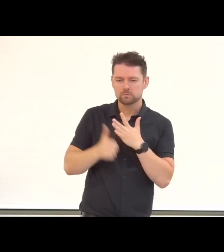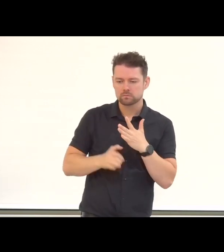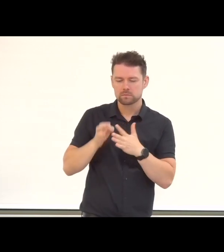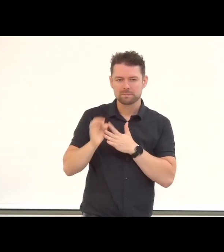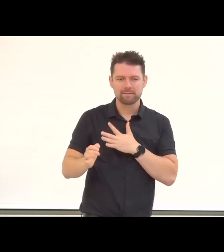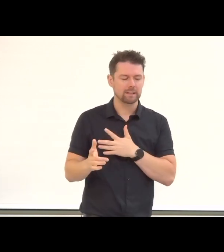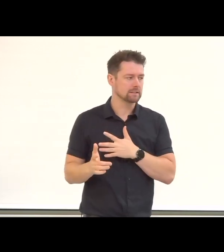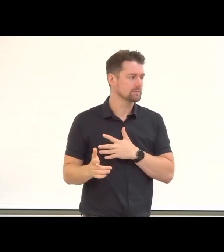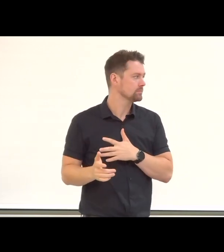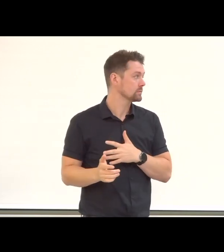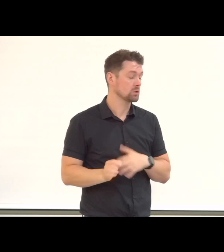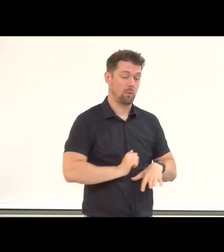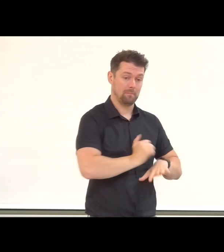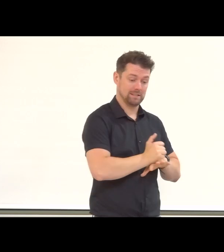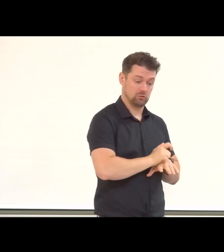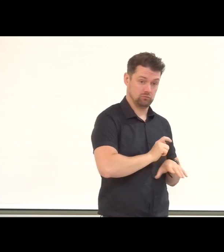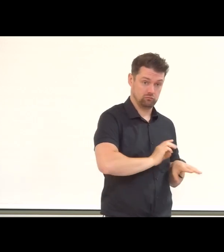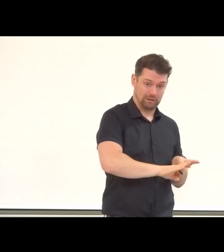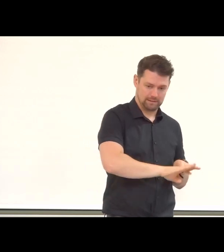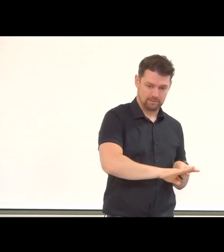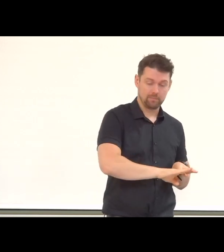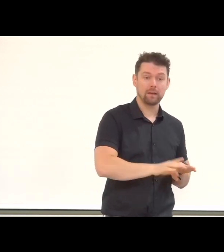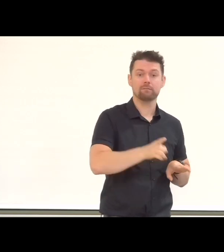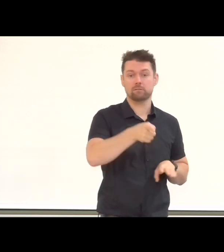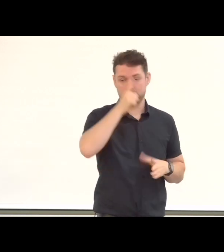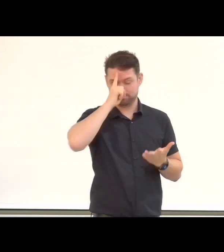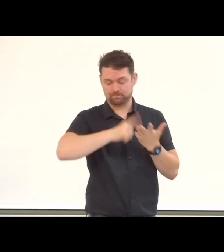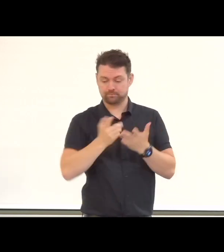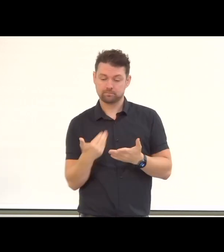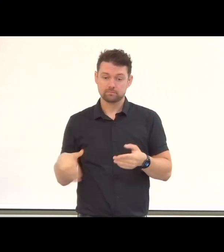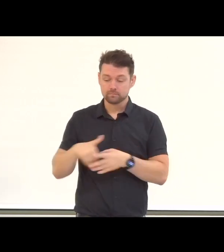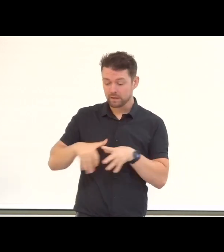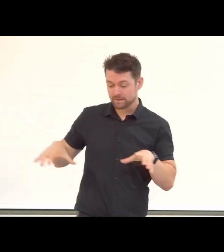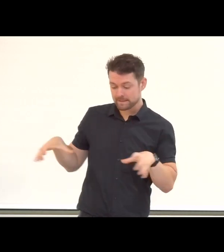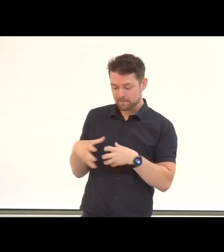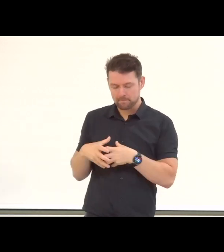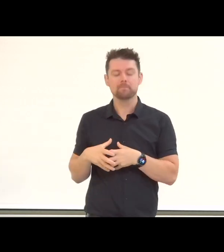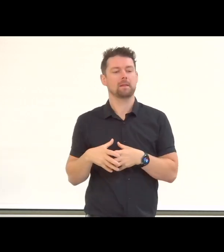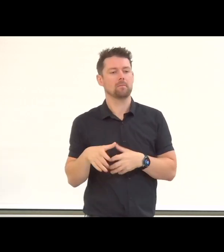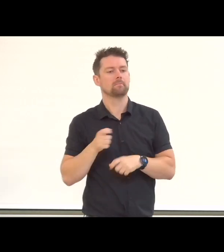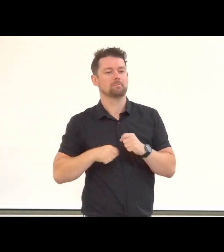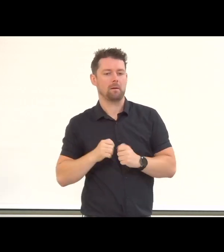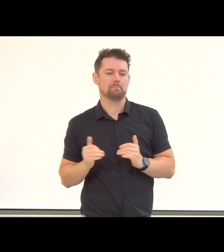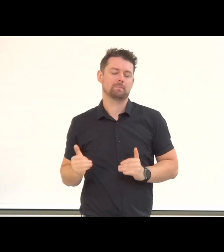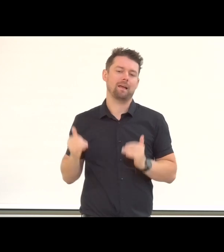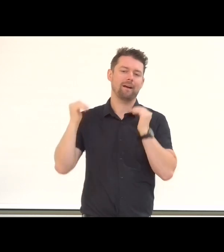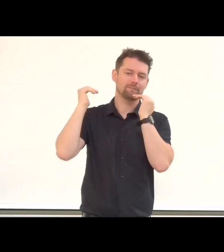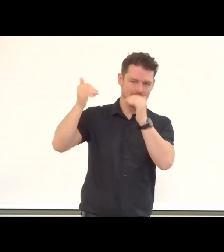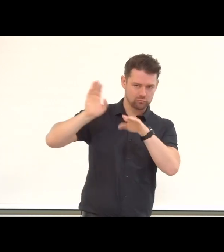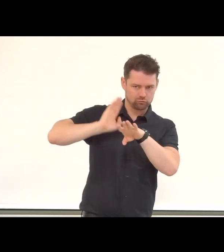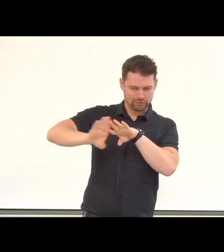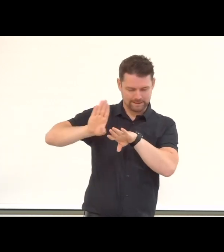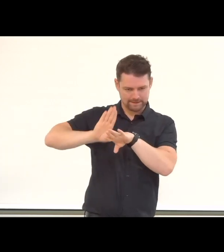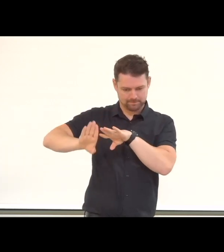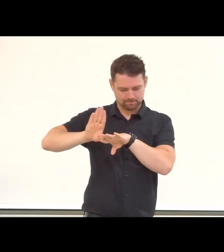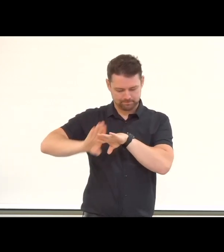basic training, if you choose to join the Austrian Space Forum and our teams, you become part of a team, and then